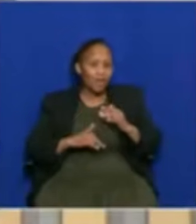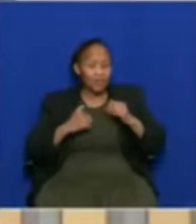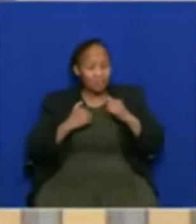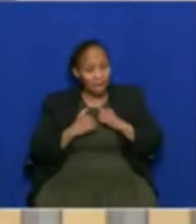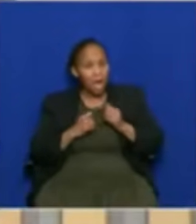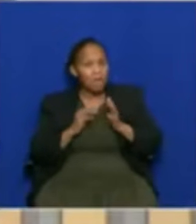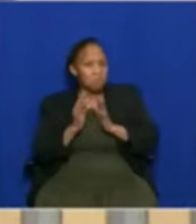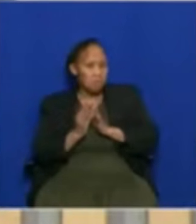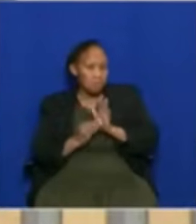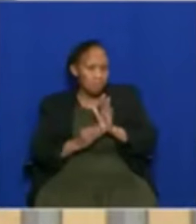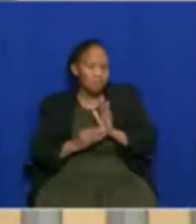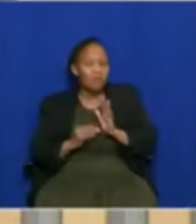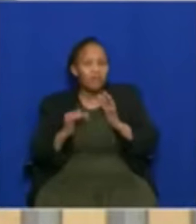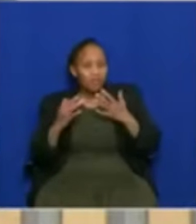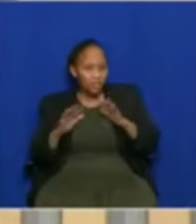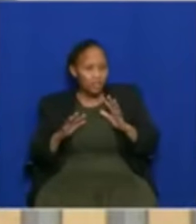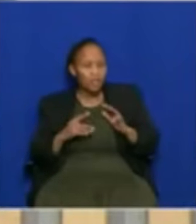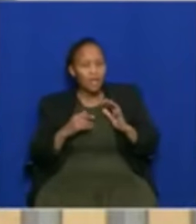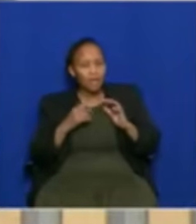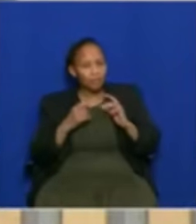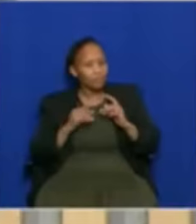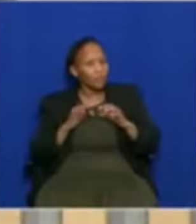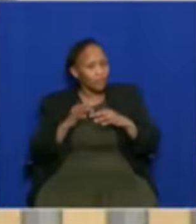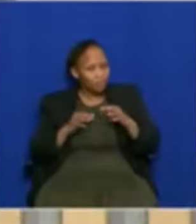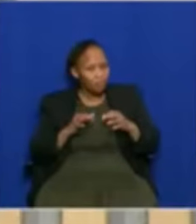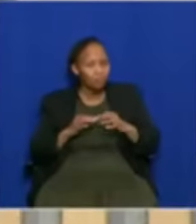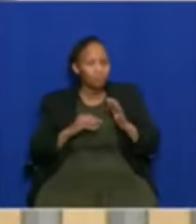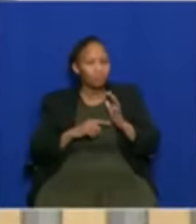to Ngube what she's done. I didn't indicate that